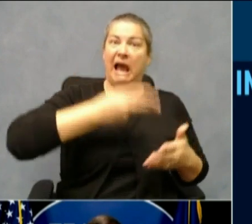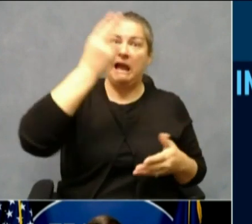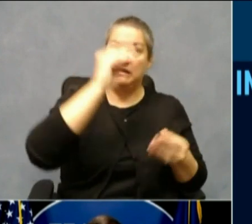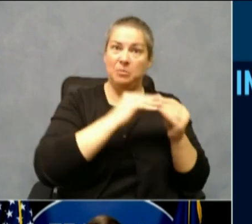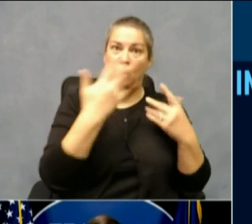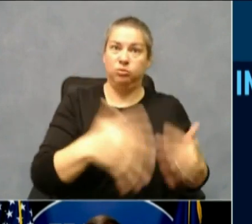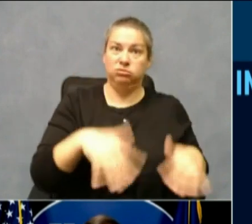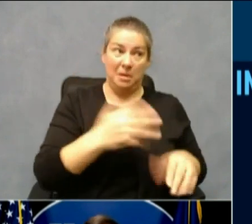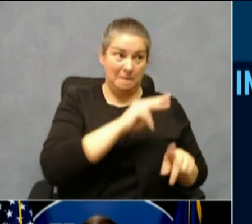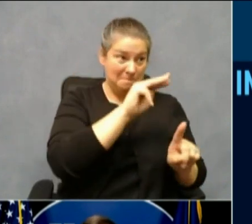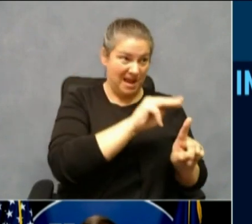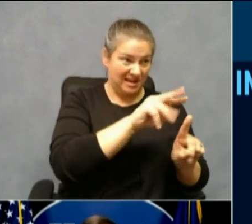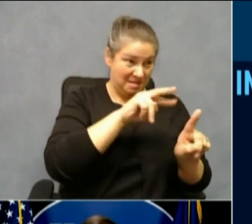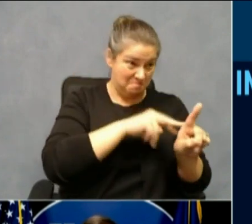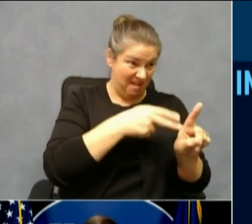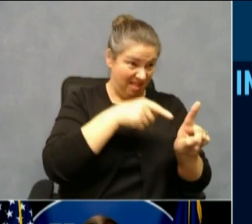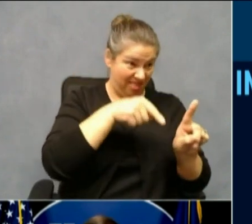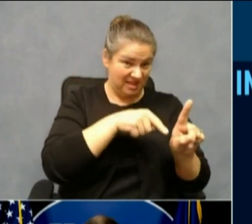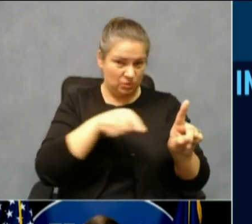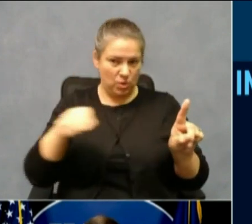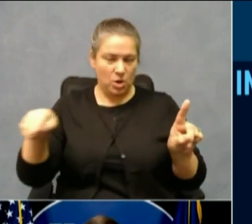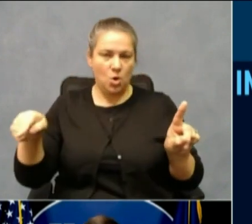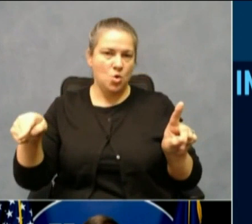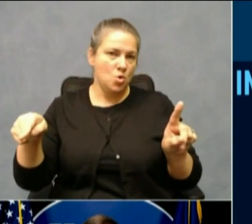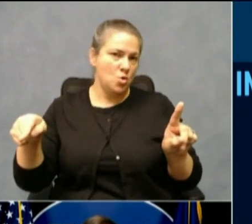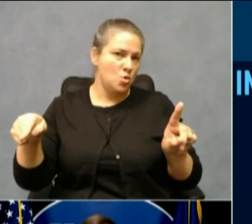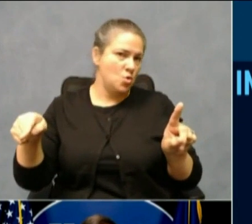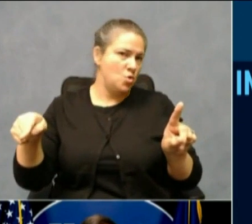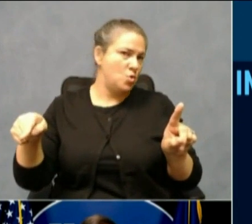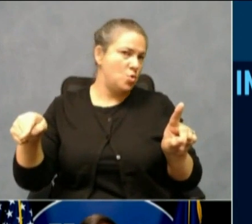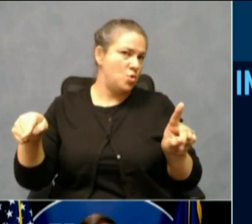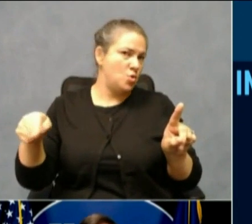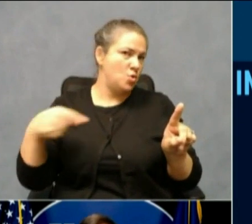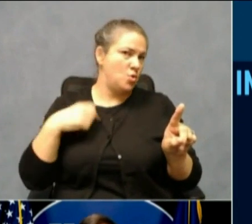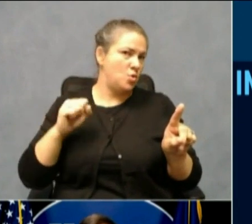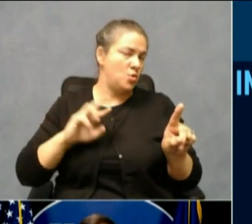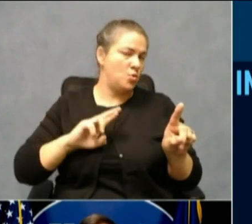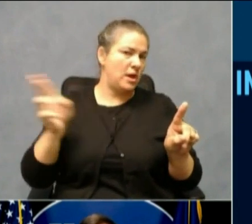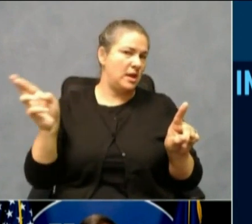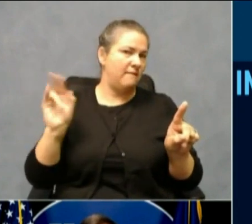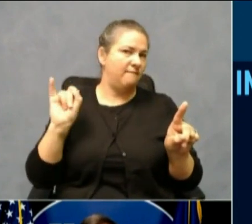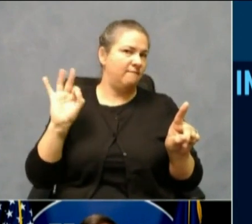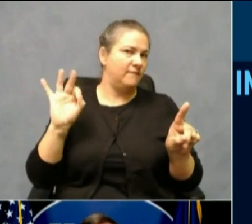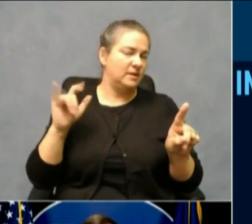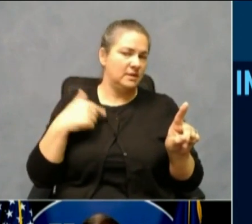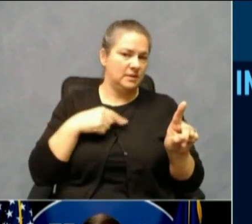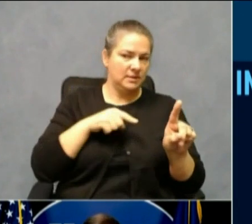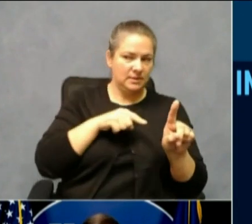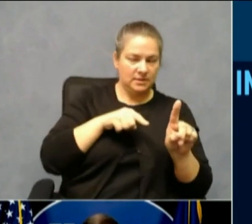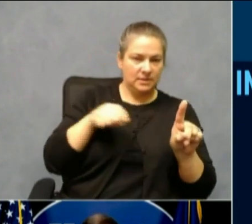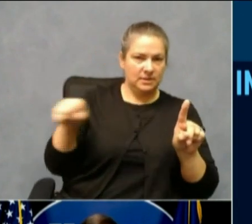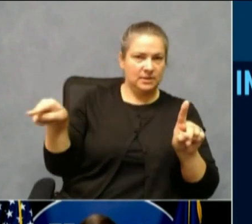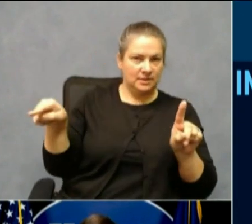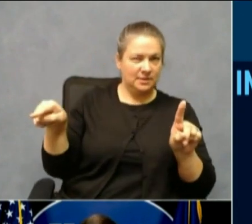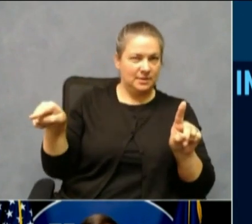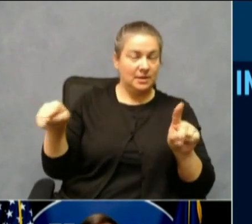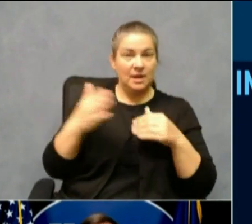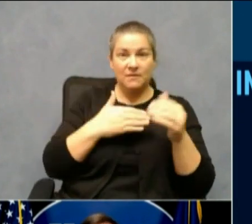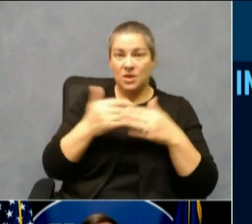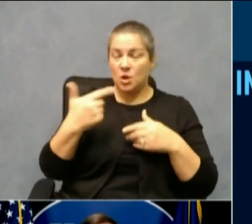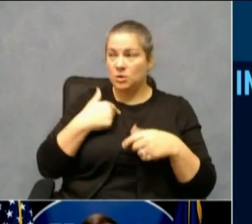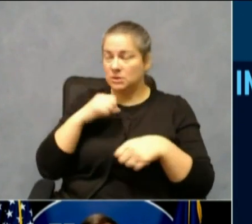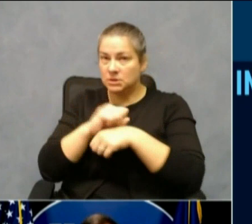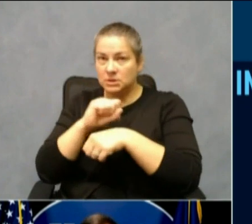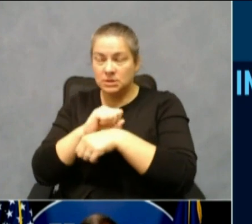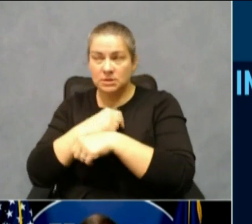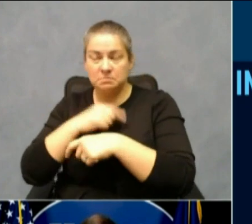week pretty concerning, and we ought to brace ourselves for the numbers, because even with the efforts we're making, and we need to be making